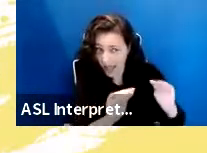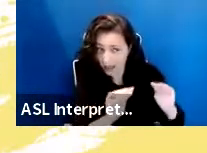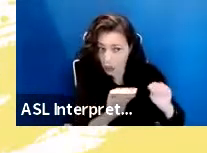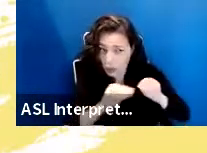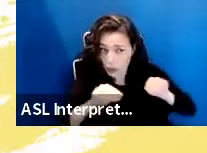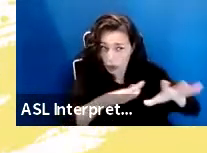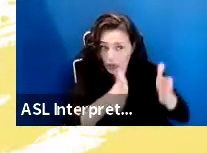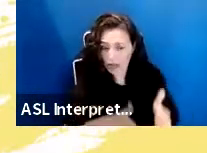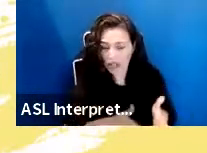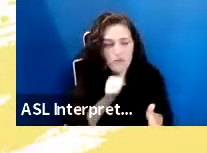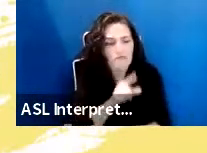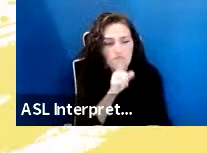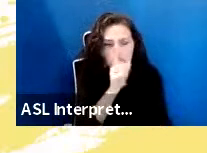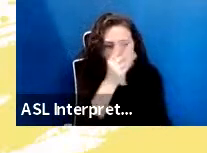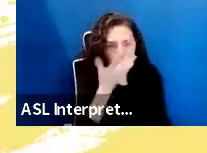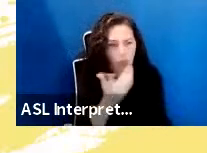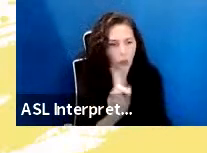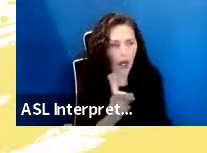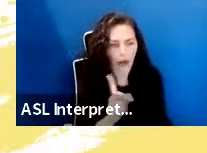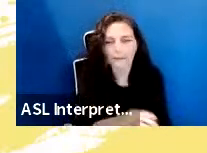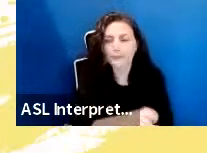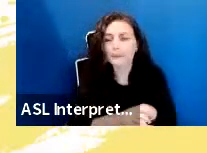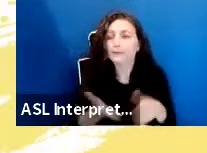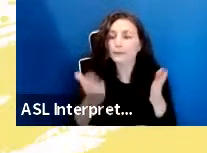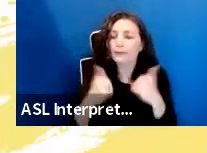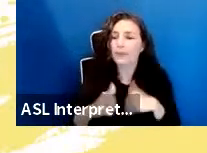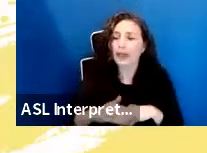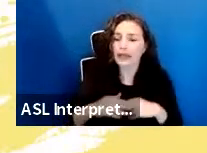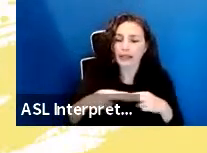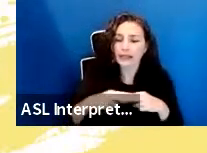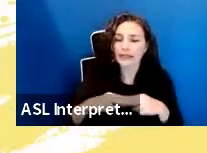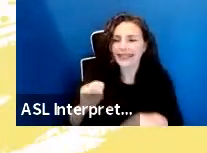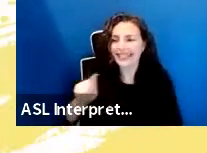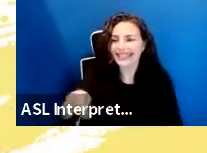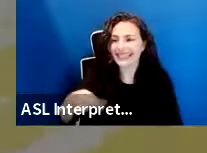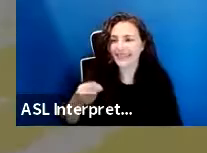distributor. And I will kick the next slide over to Stephanie.